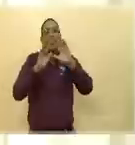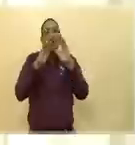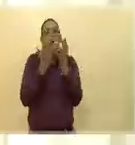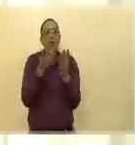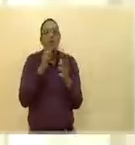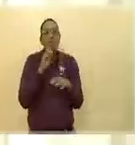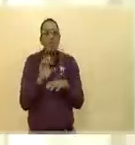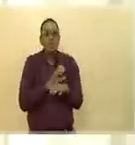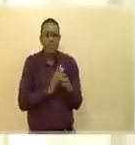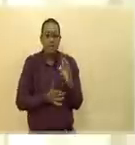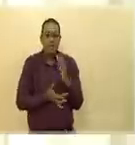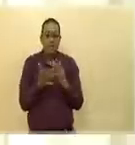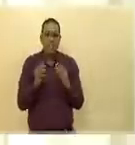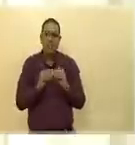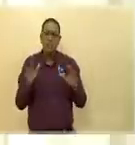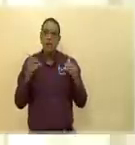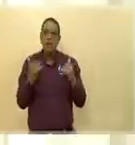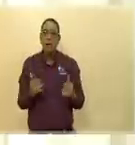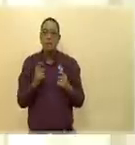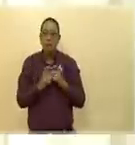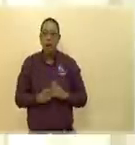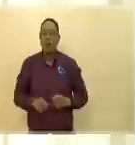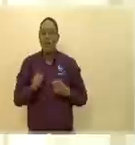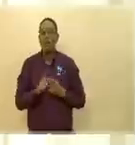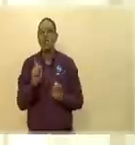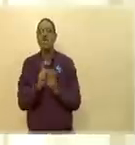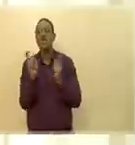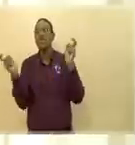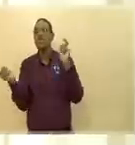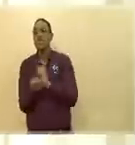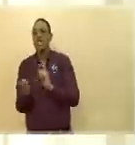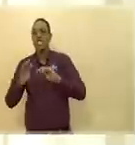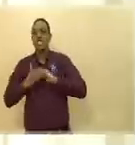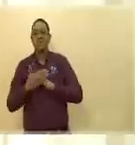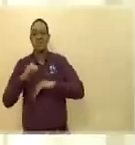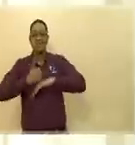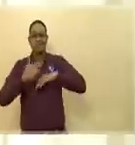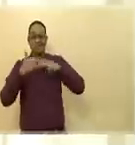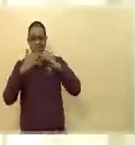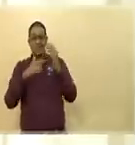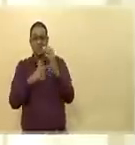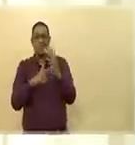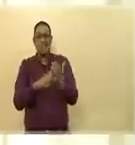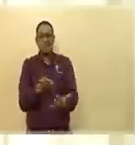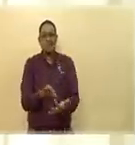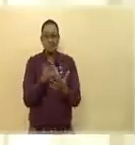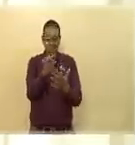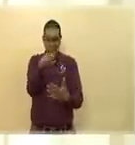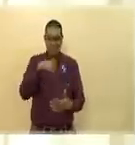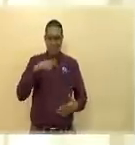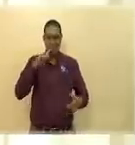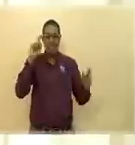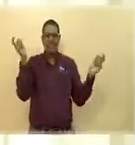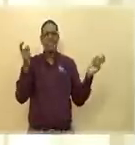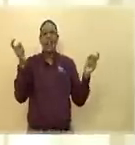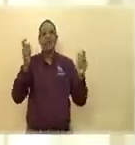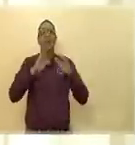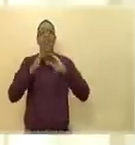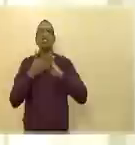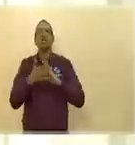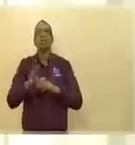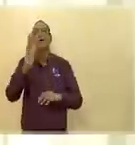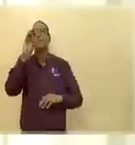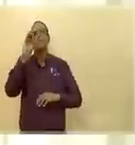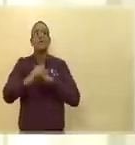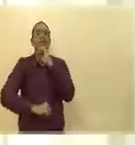to digitize, modernize, transform Jamaica and set the example, especially as we celebrate Jamaica